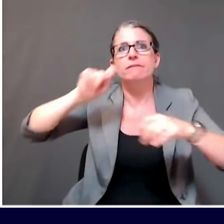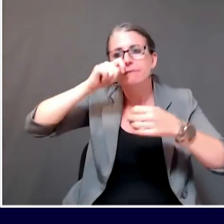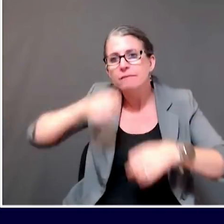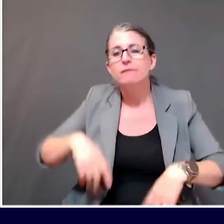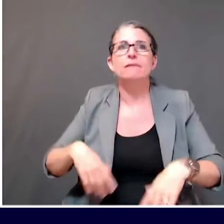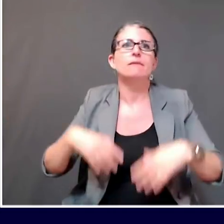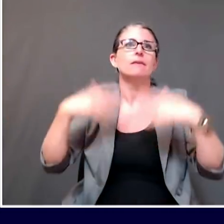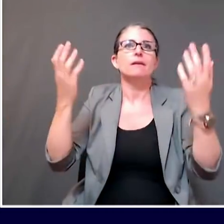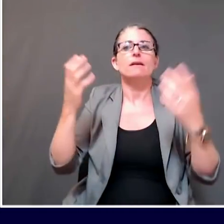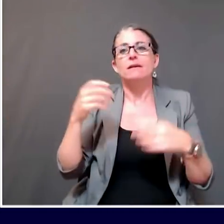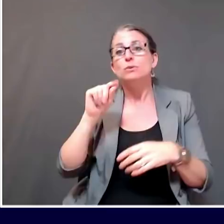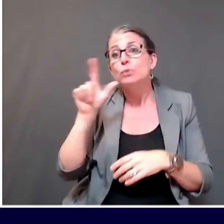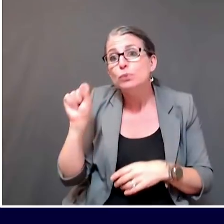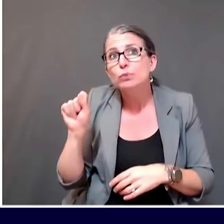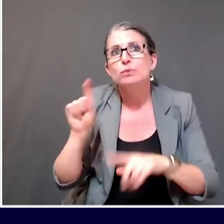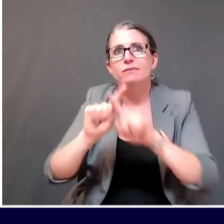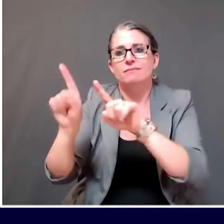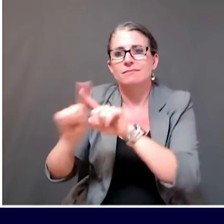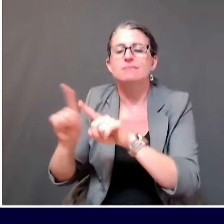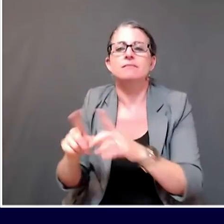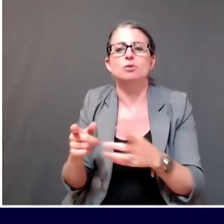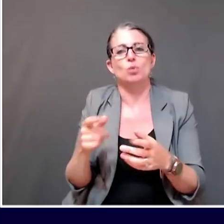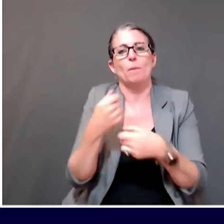self-sufficient, recognizing that testing is important.